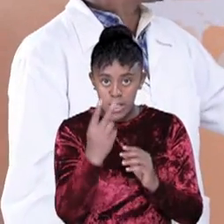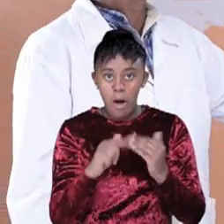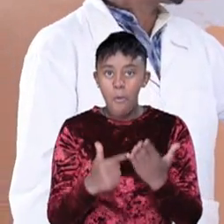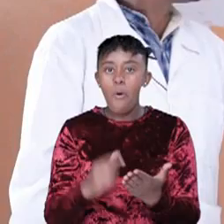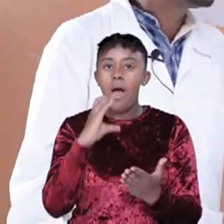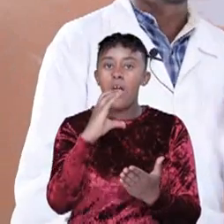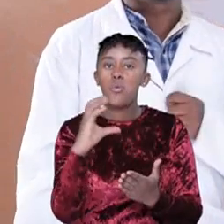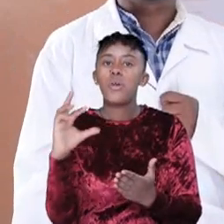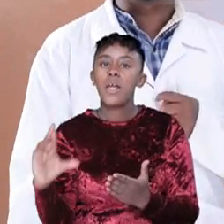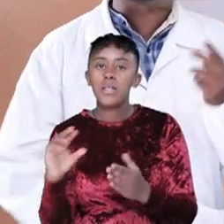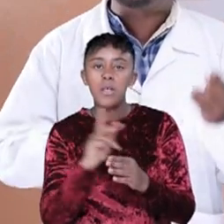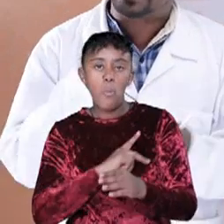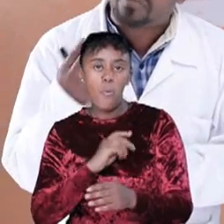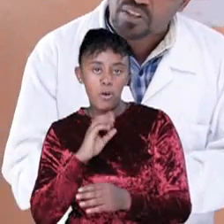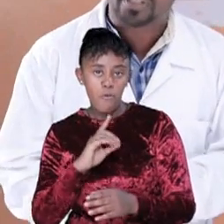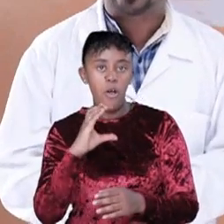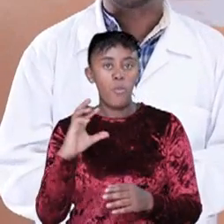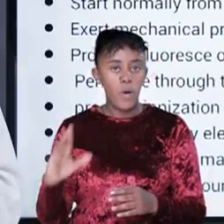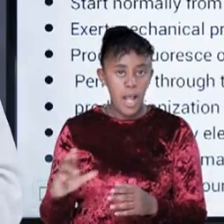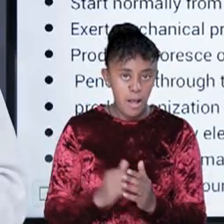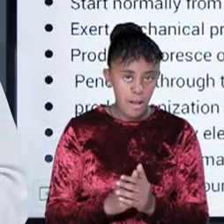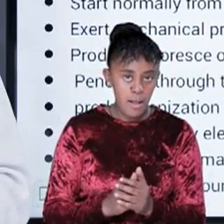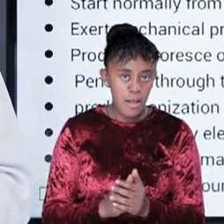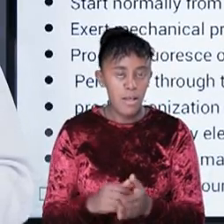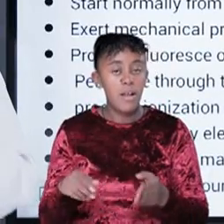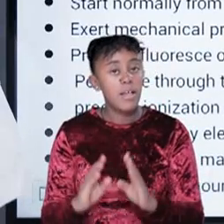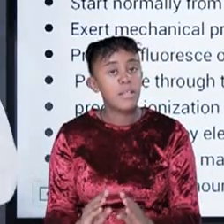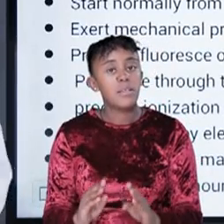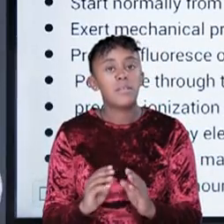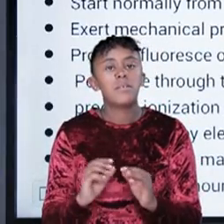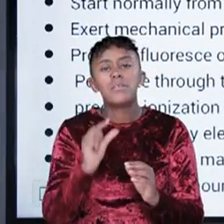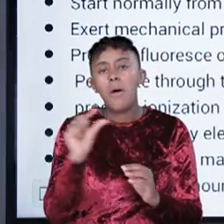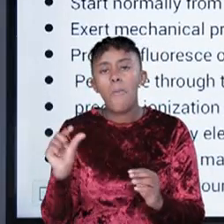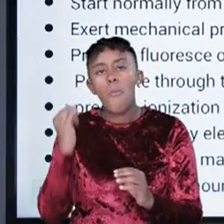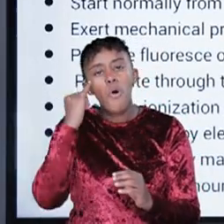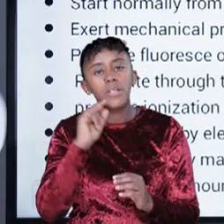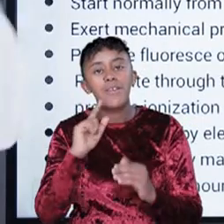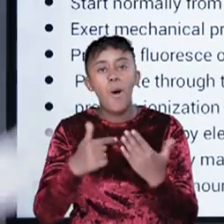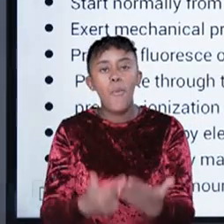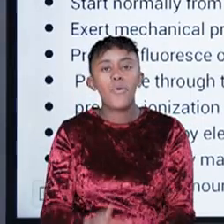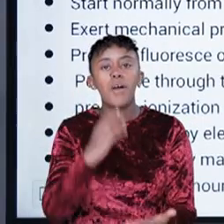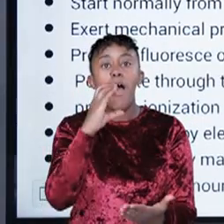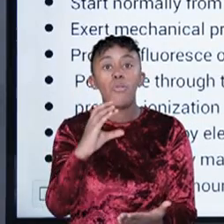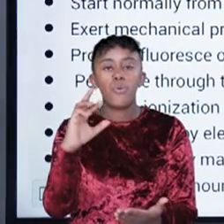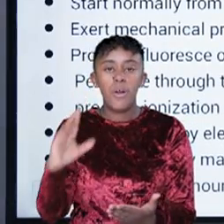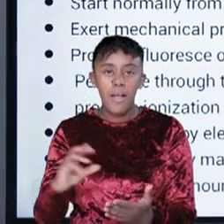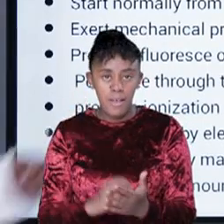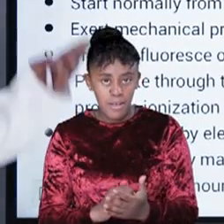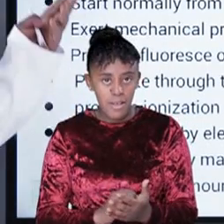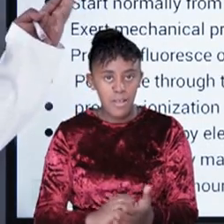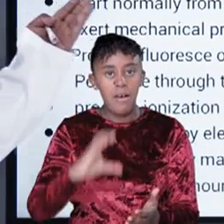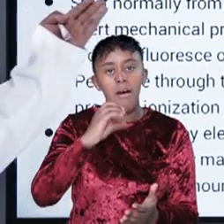see about cathode rays, the property of cathode rays. Let us mention some points about the property of cathode